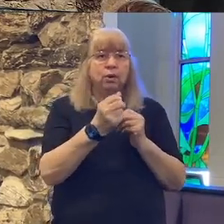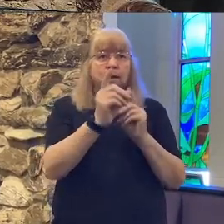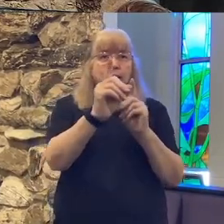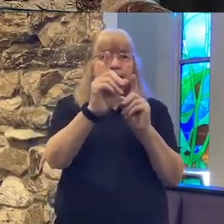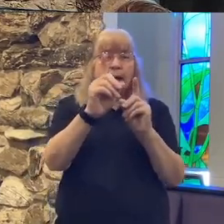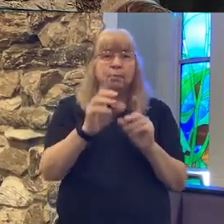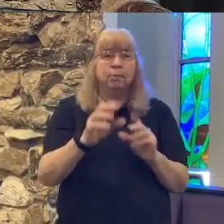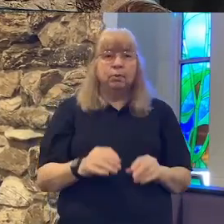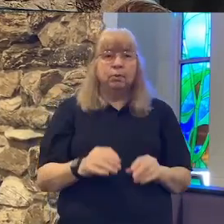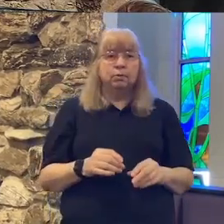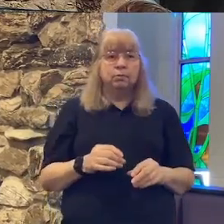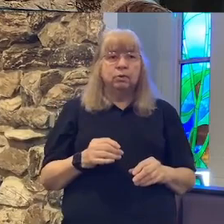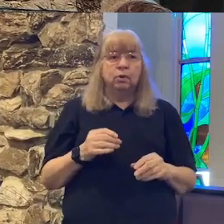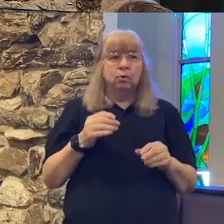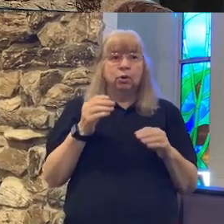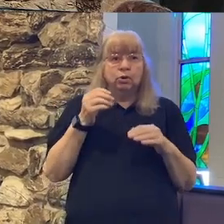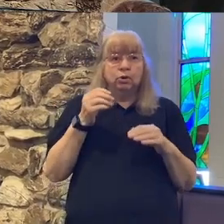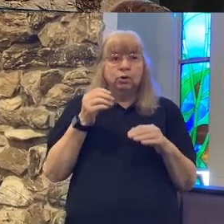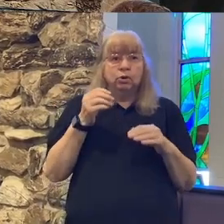Would you hide?